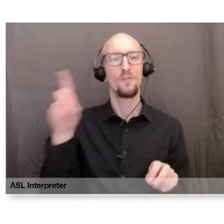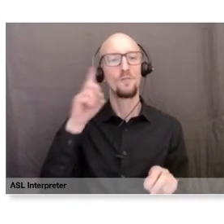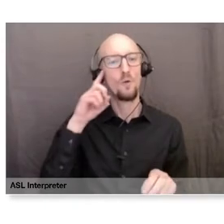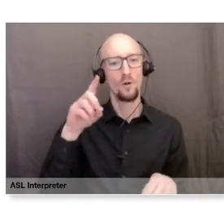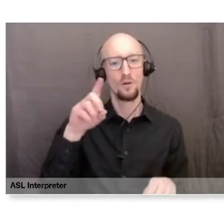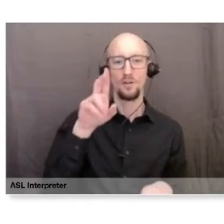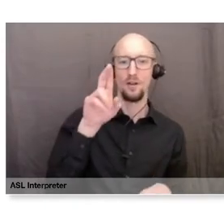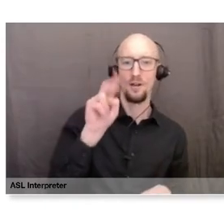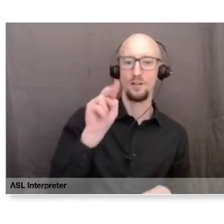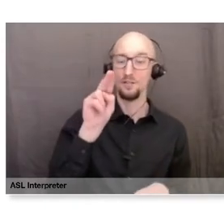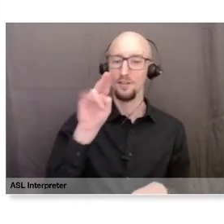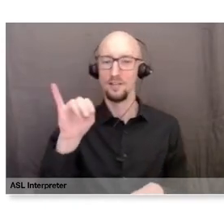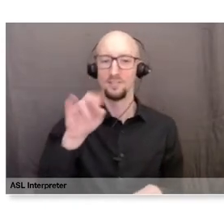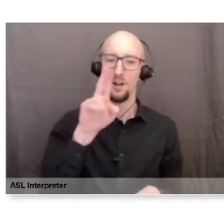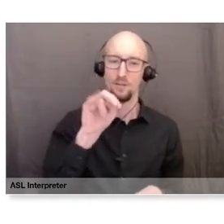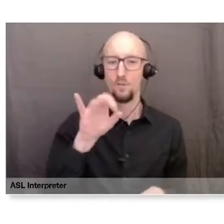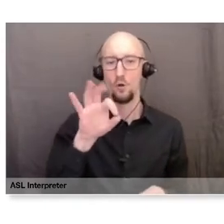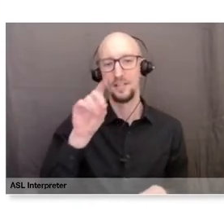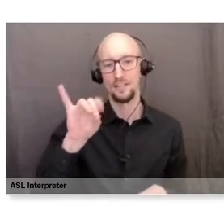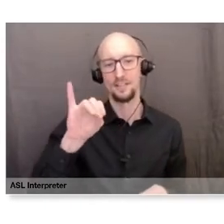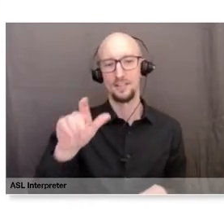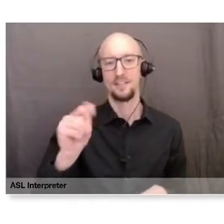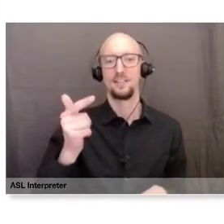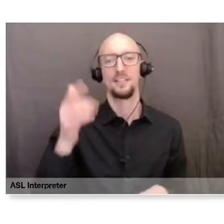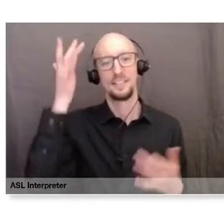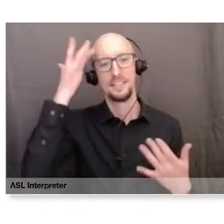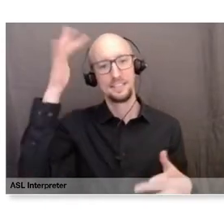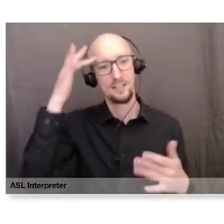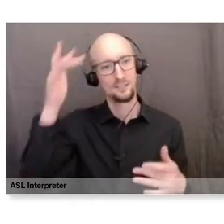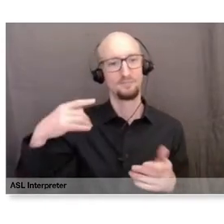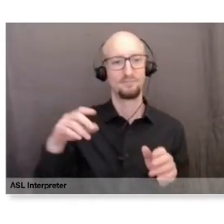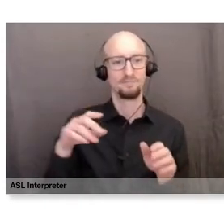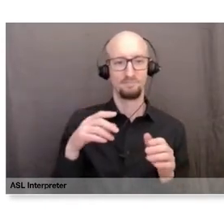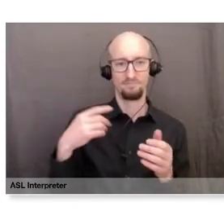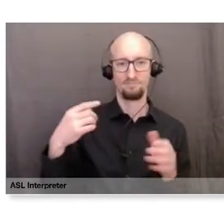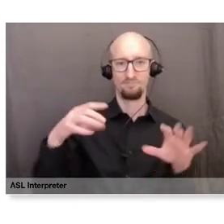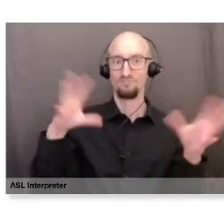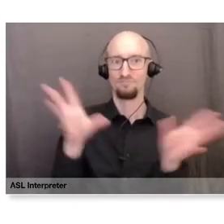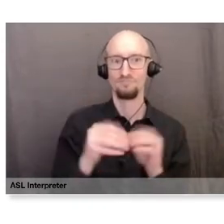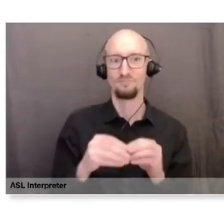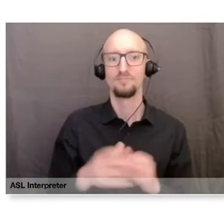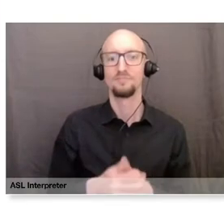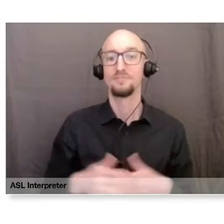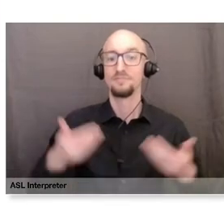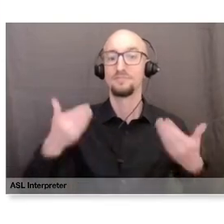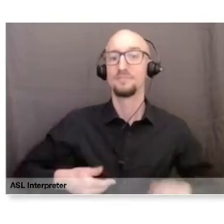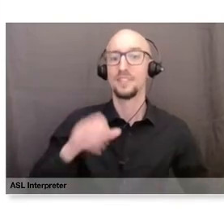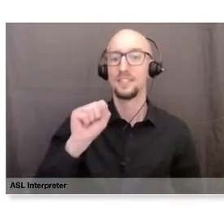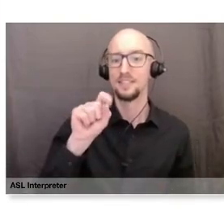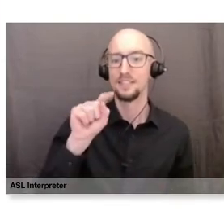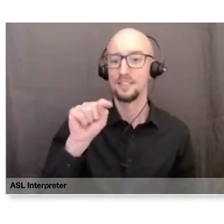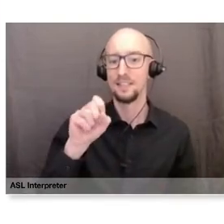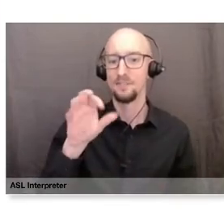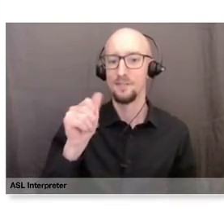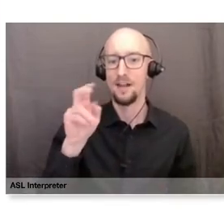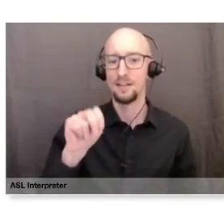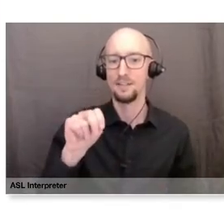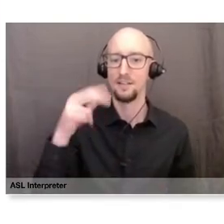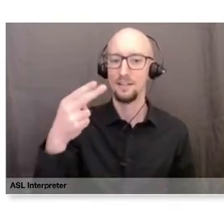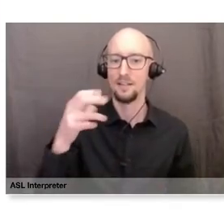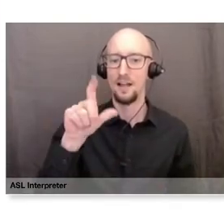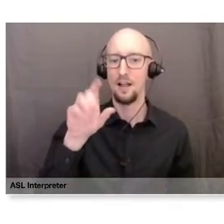Professor of Anthropology, Stefan Helmreich, and I'm thrilled to join you with the three exceptional speakers for our